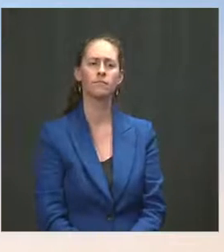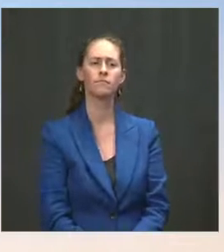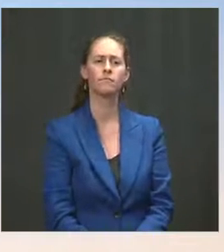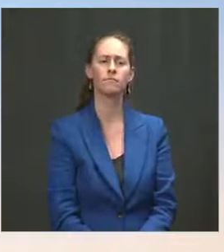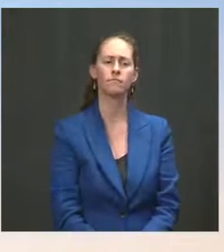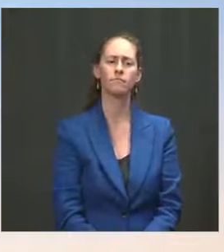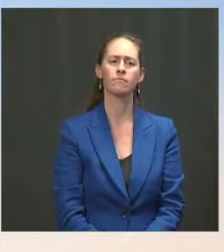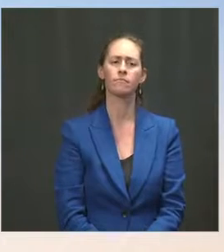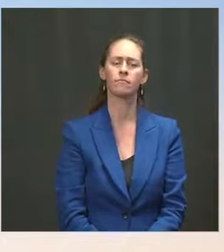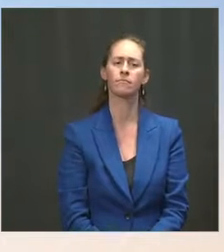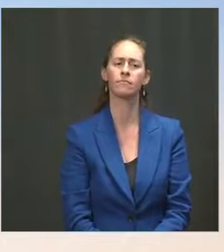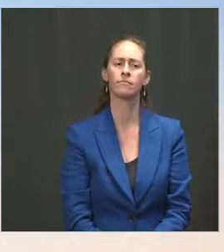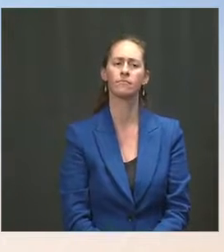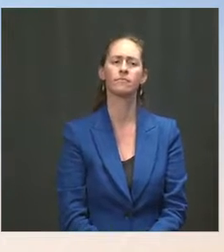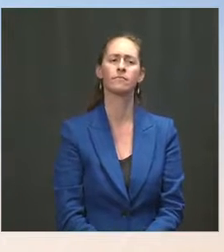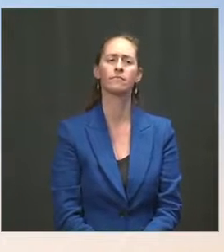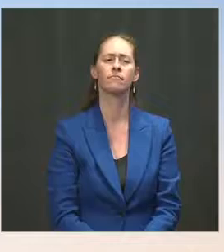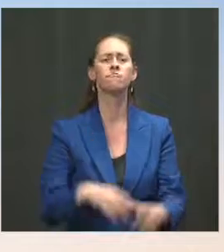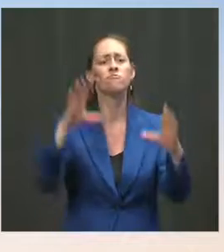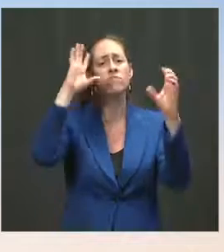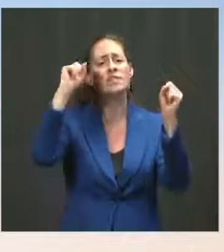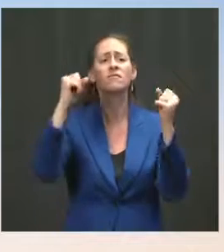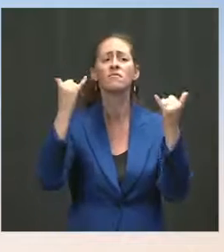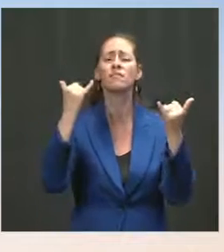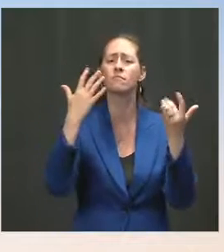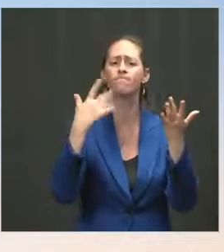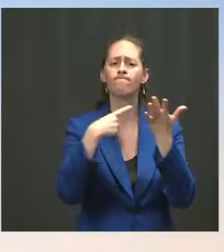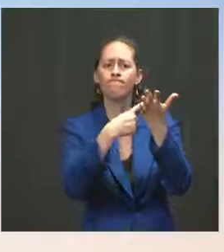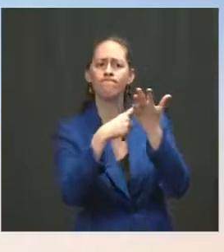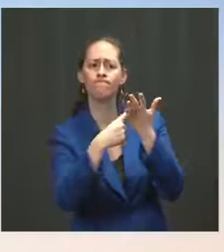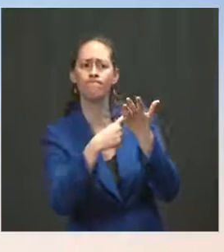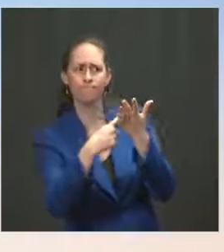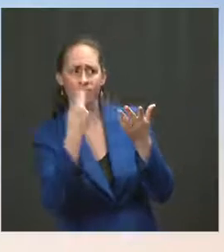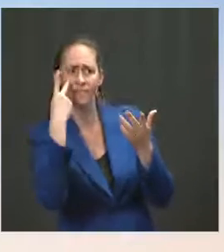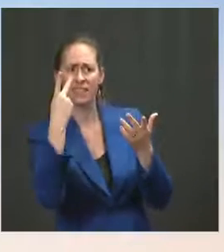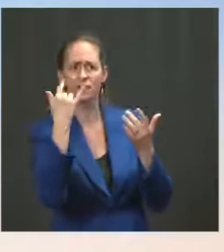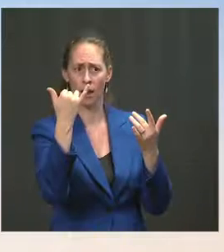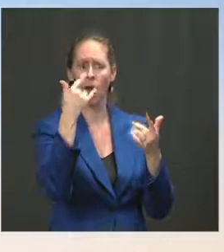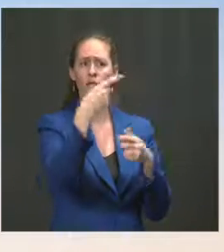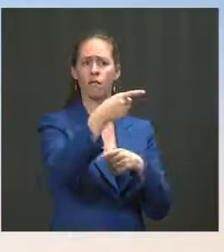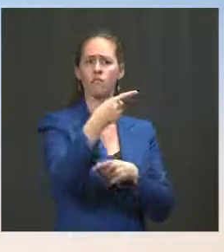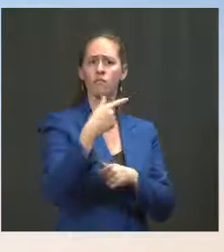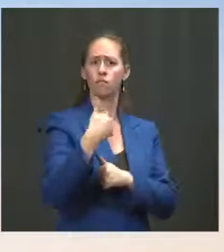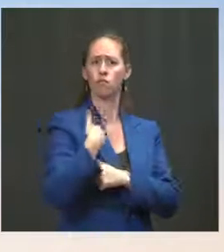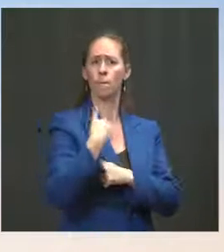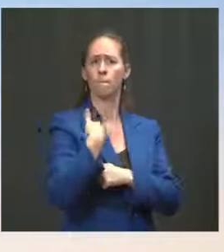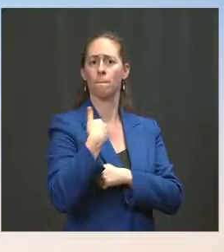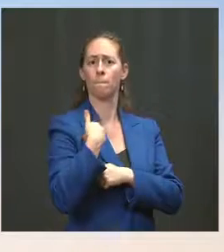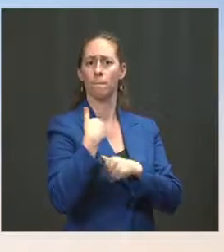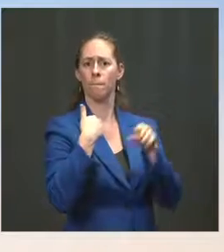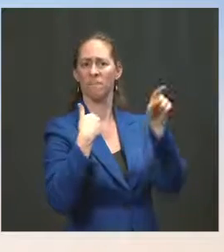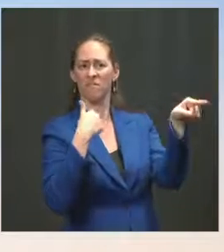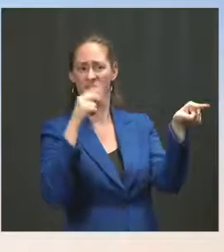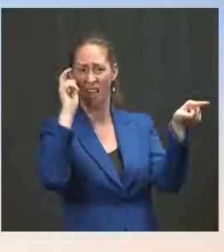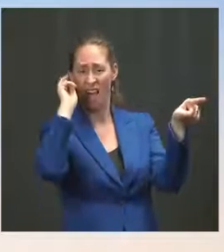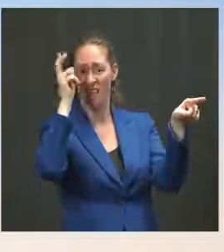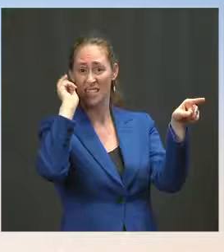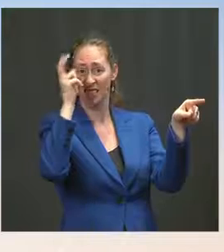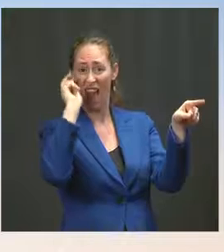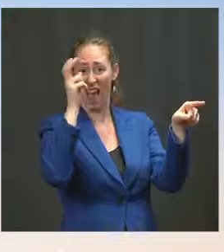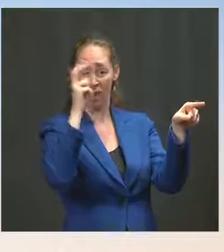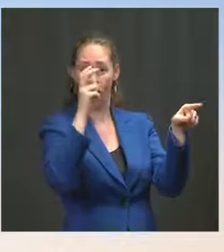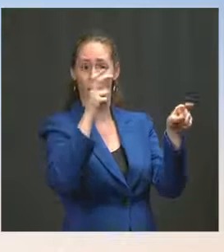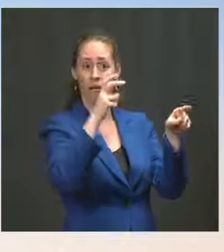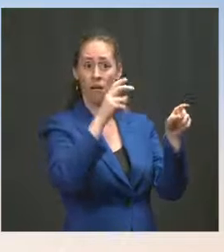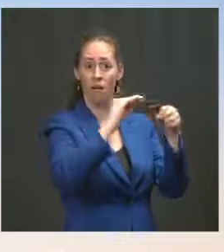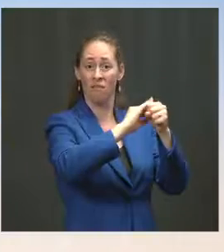as it relates to U.S. troops in Afghanistan. And certainly his assessment, not new assessment, this has been growing over time, as you know, that